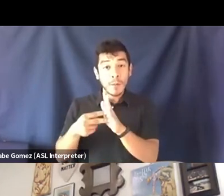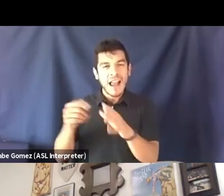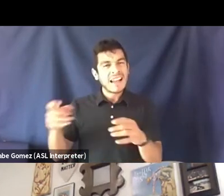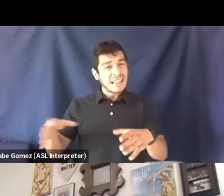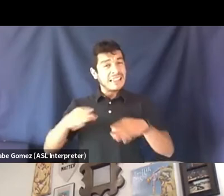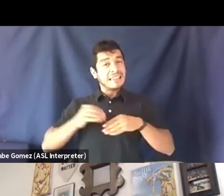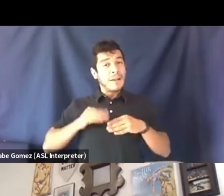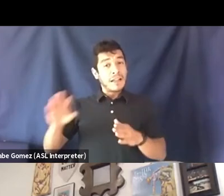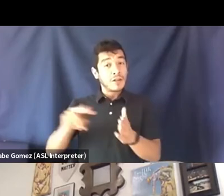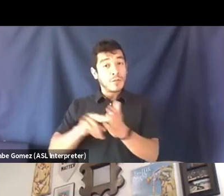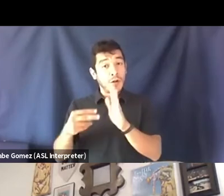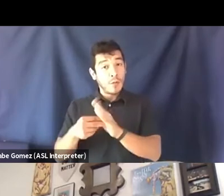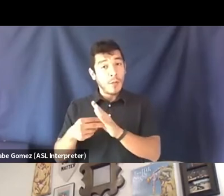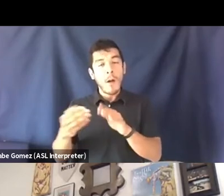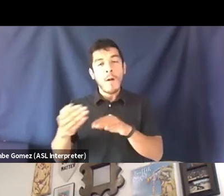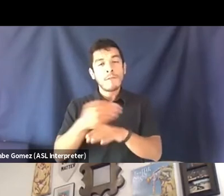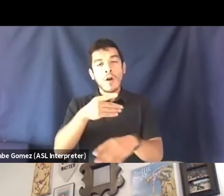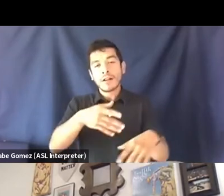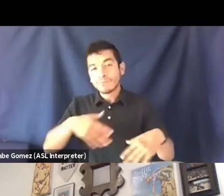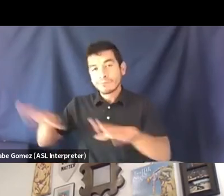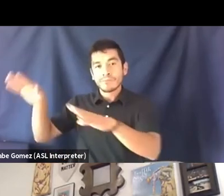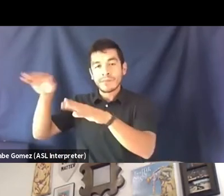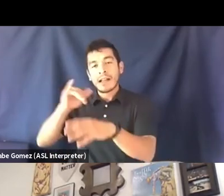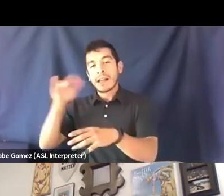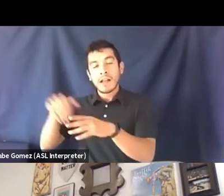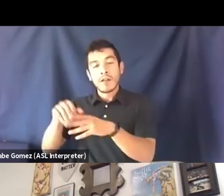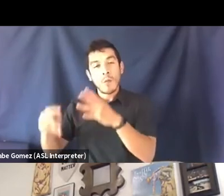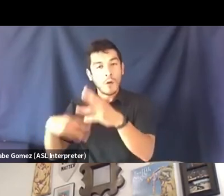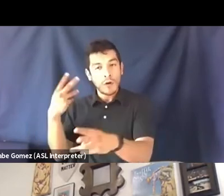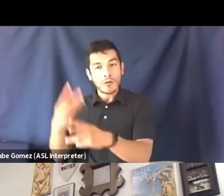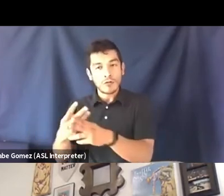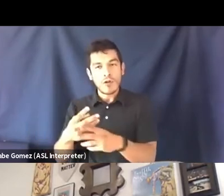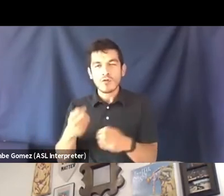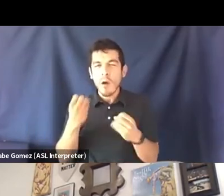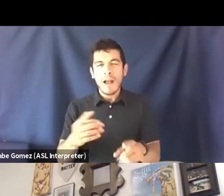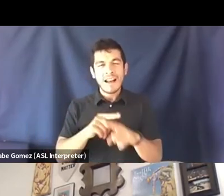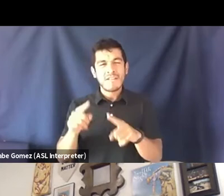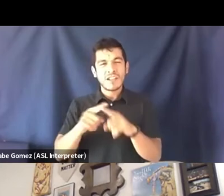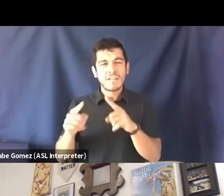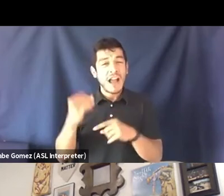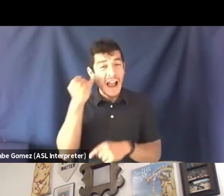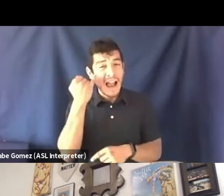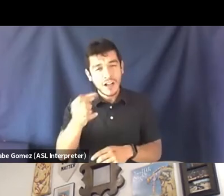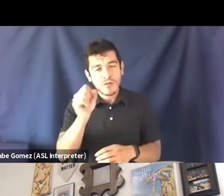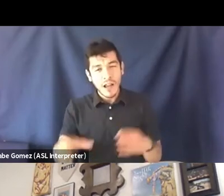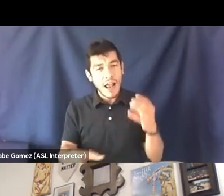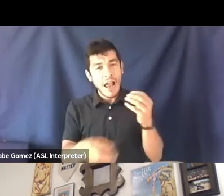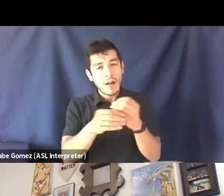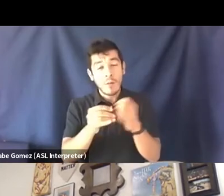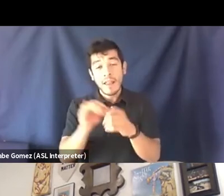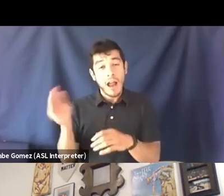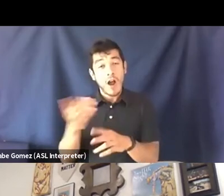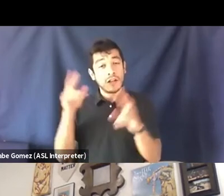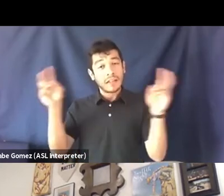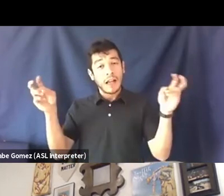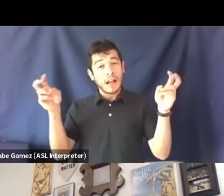his purpose before he was let back out as well. And so there's so many different metaphors that you can get with just the title.